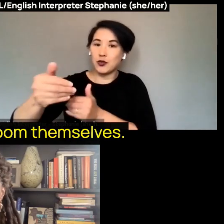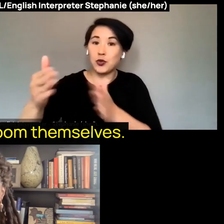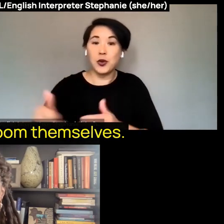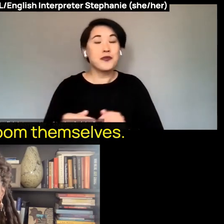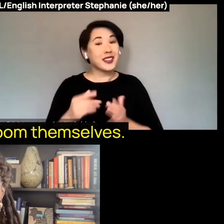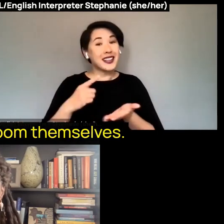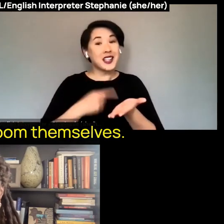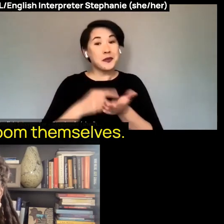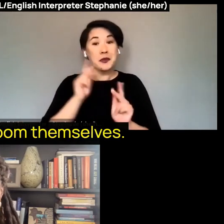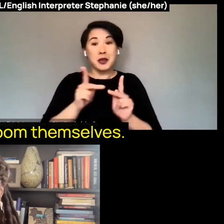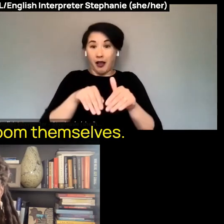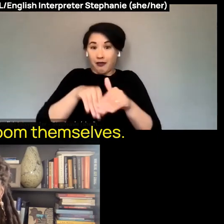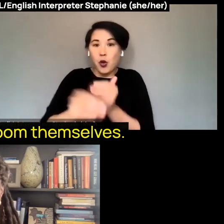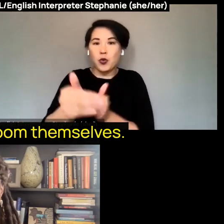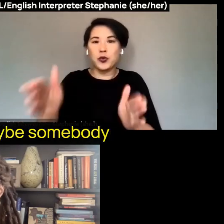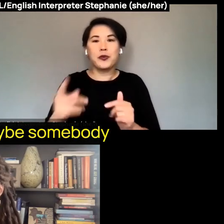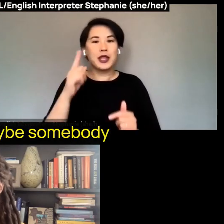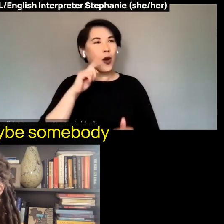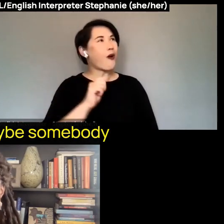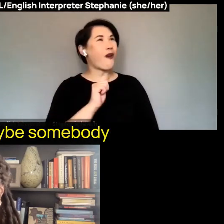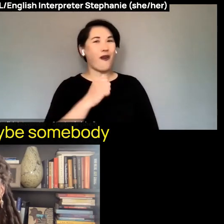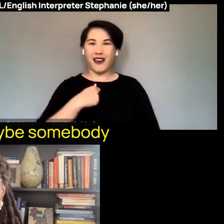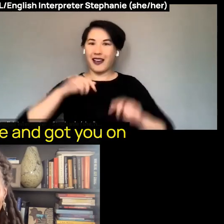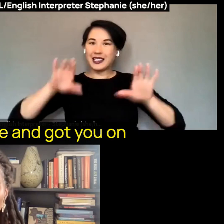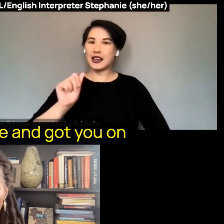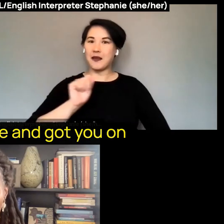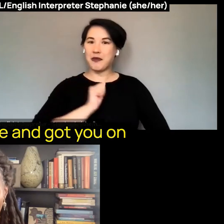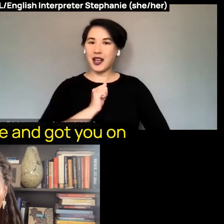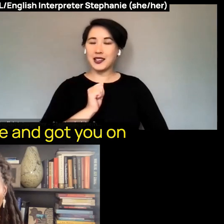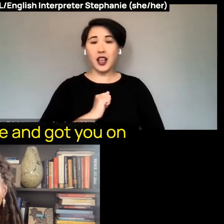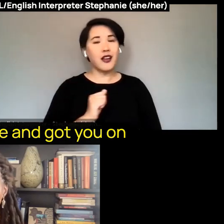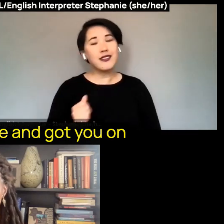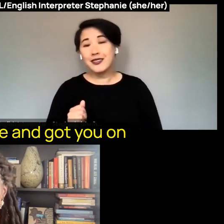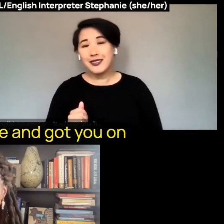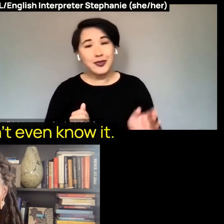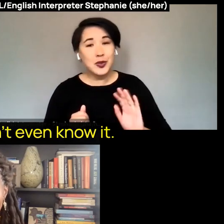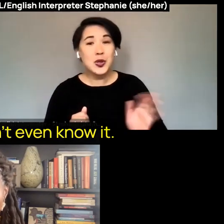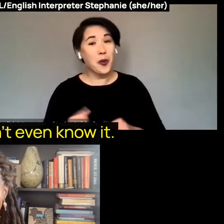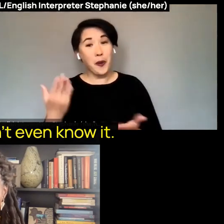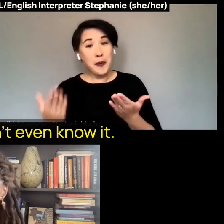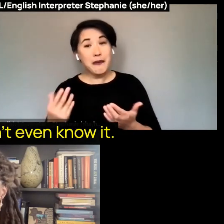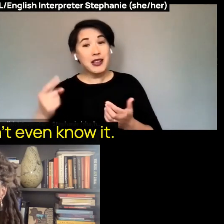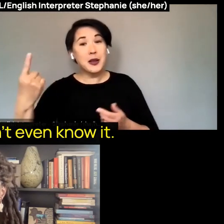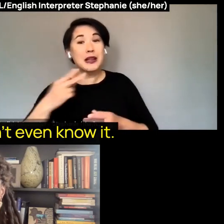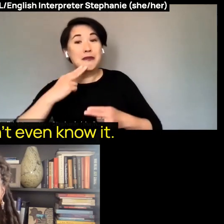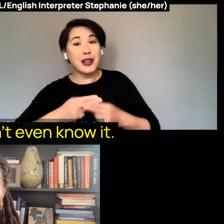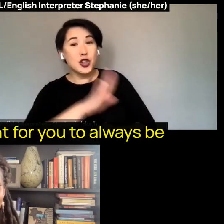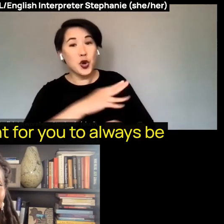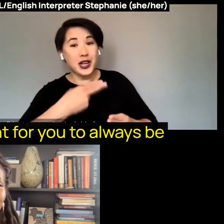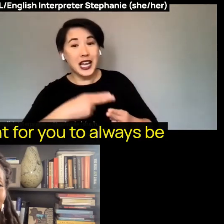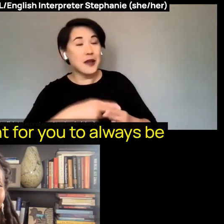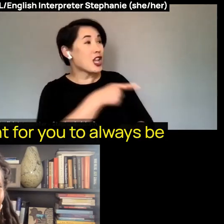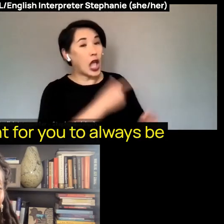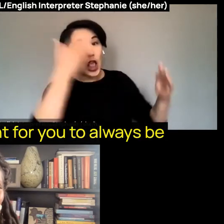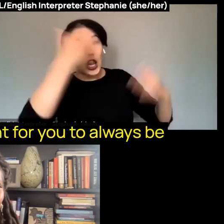got themselves in that room themselves, when actually maybe somebody mentioned your name and got you on the list and you don't even know it. And so